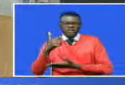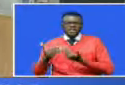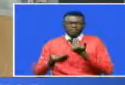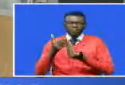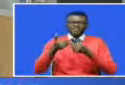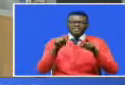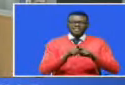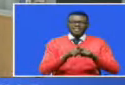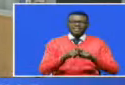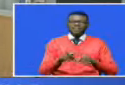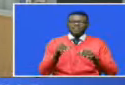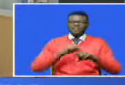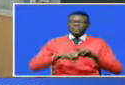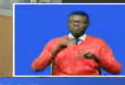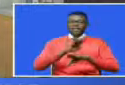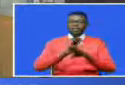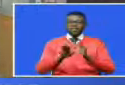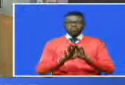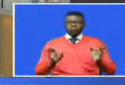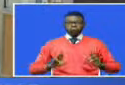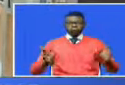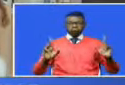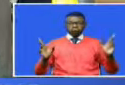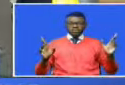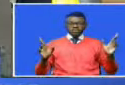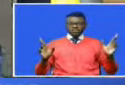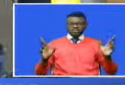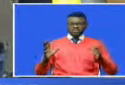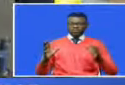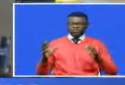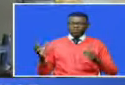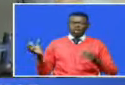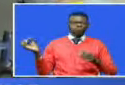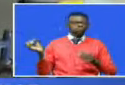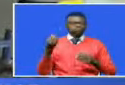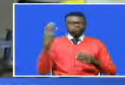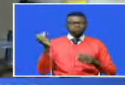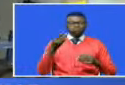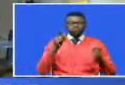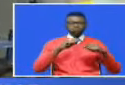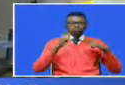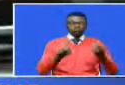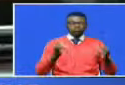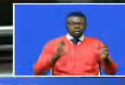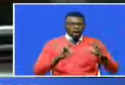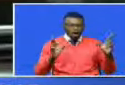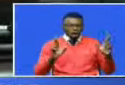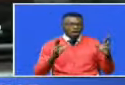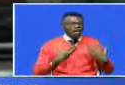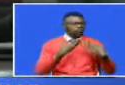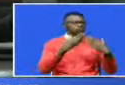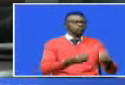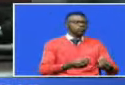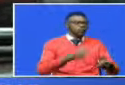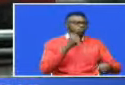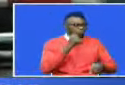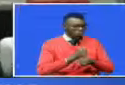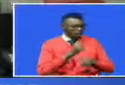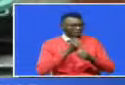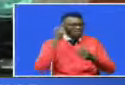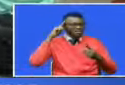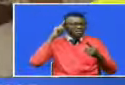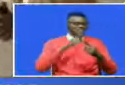Once everything has been checked, the Phoenix Air Ambulance team gets out and heads the field with one mission: to save